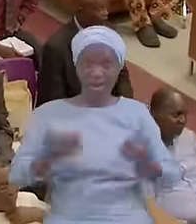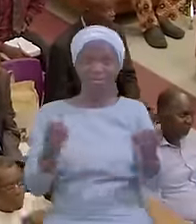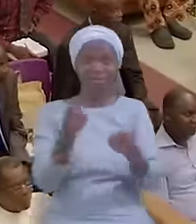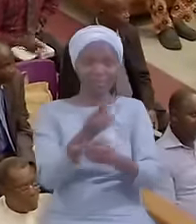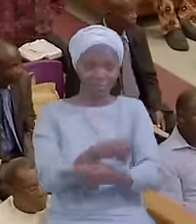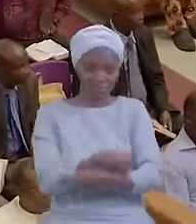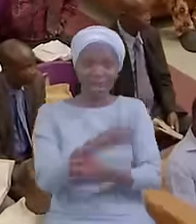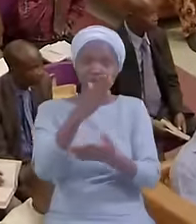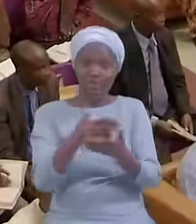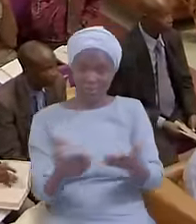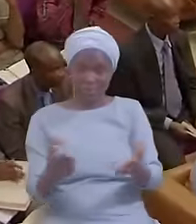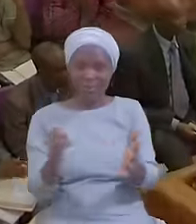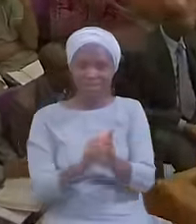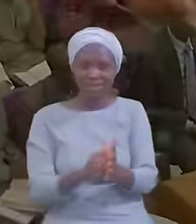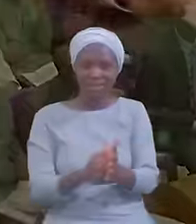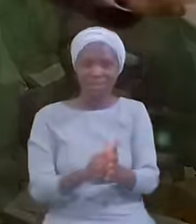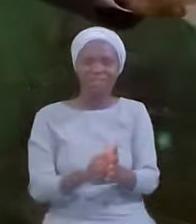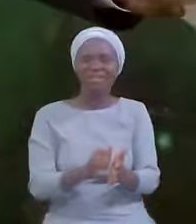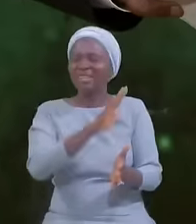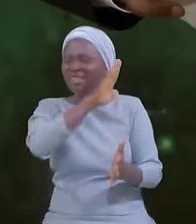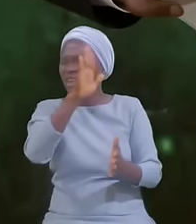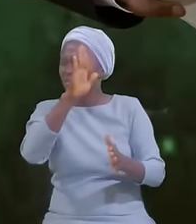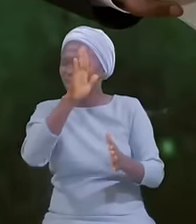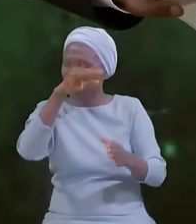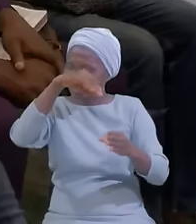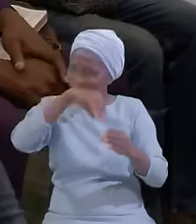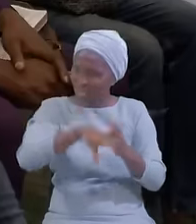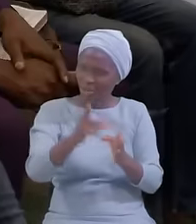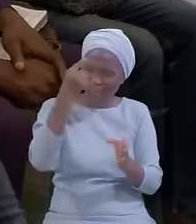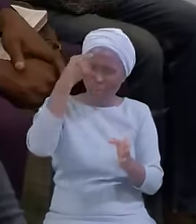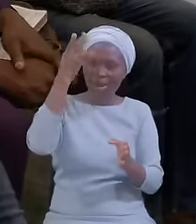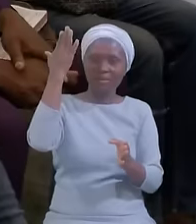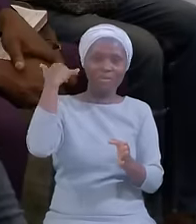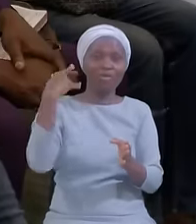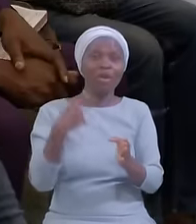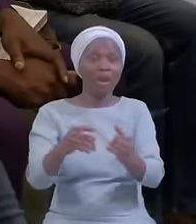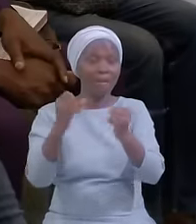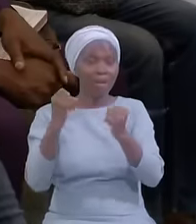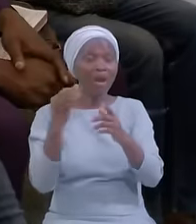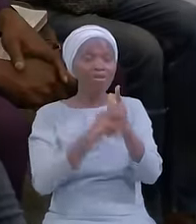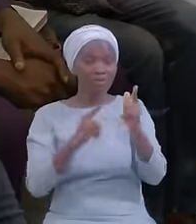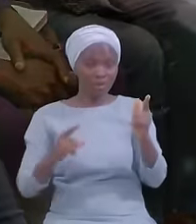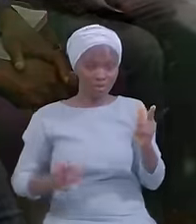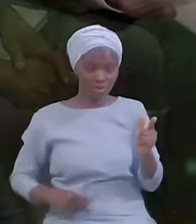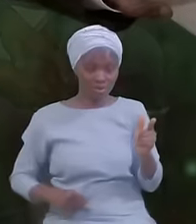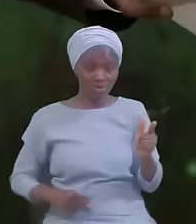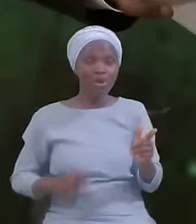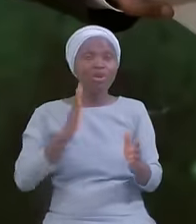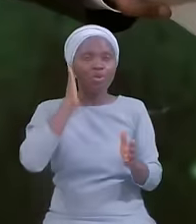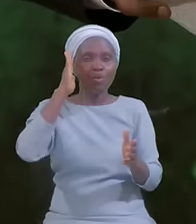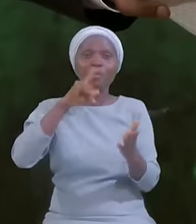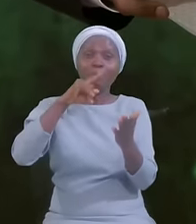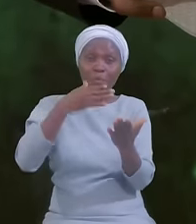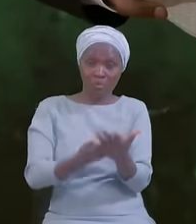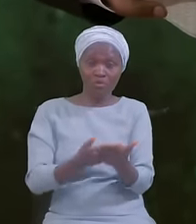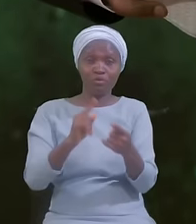something that never crossed your mind. The power of the Lord will prove to